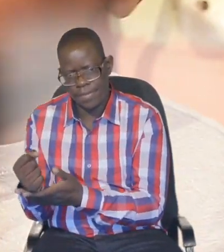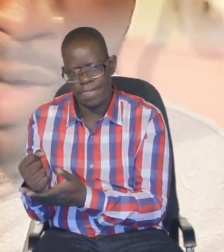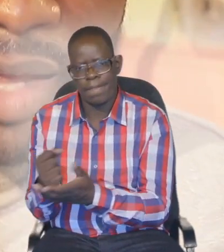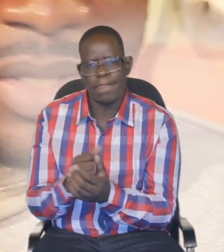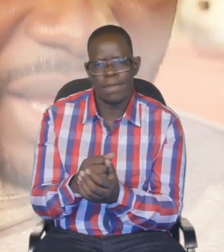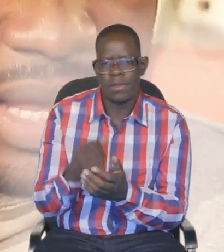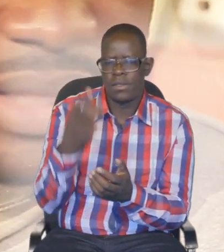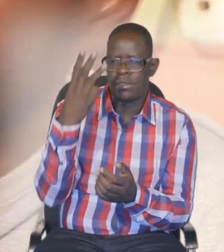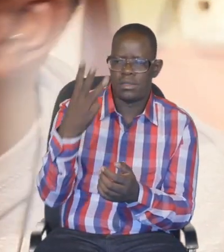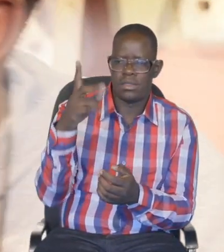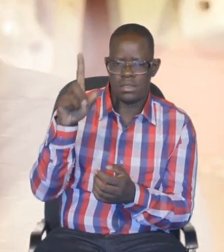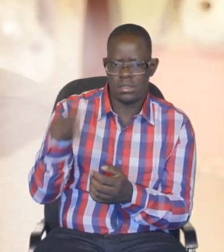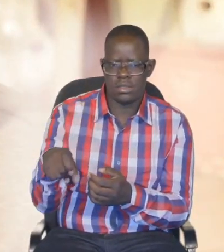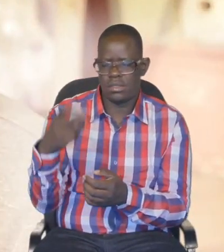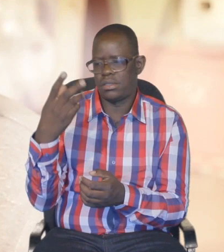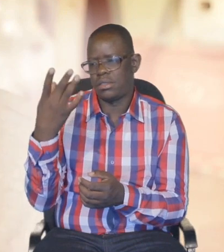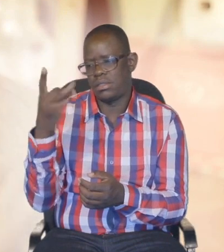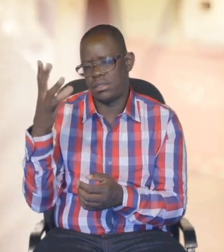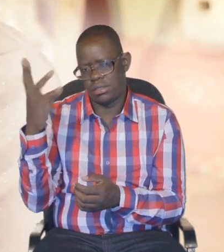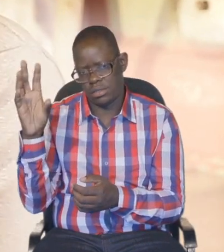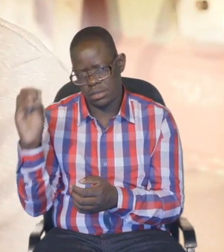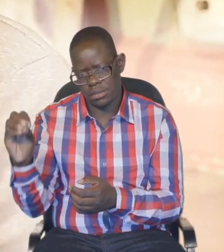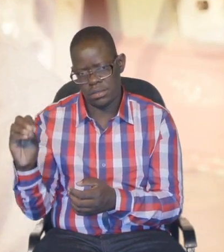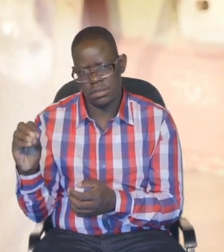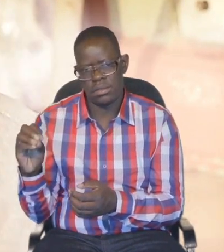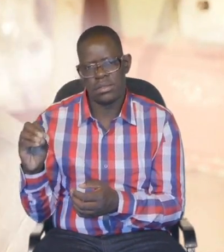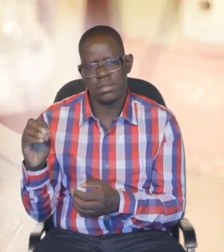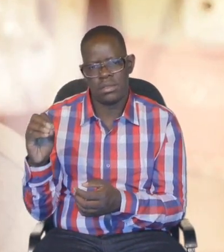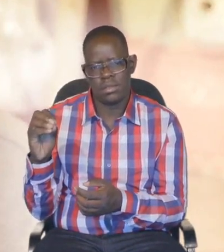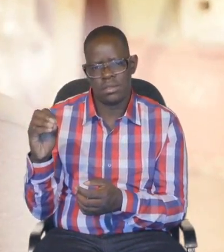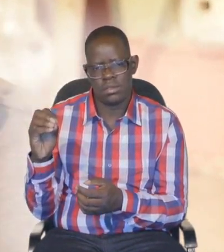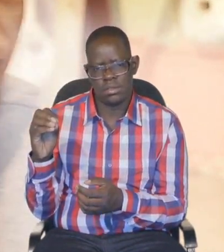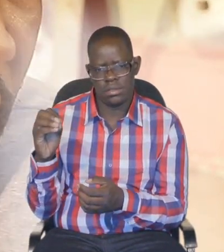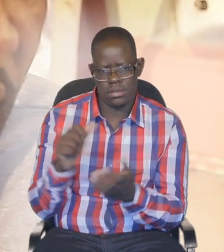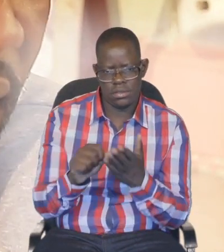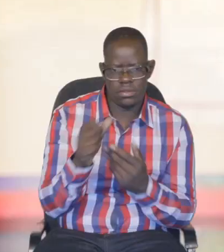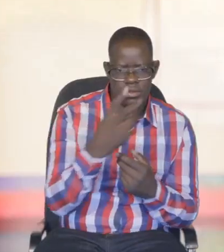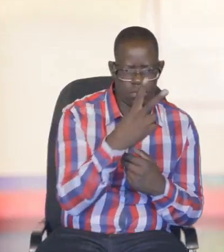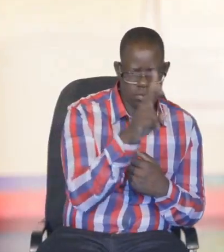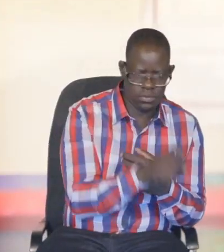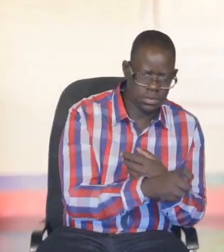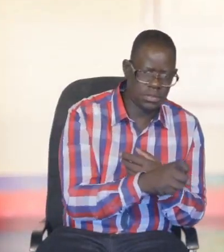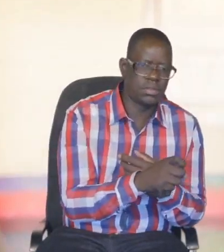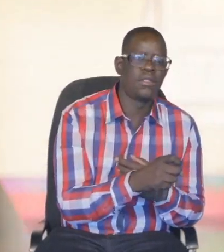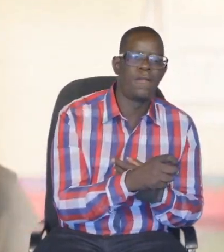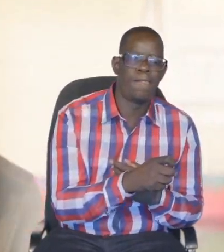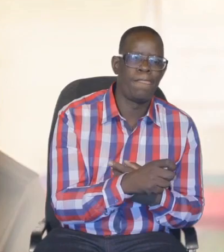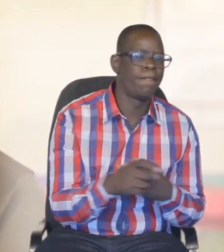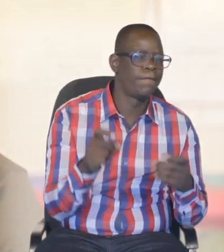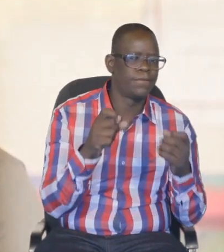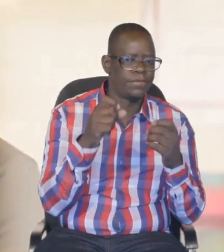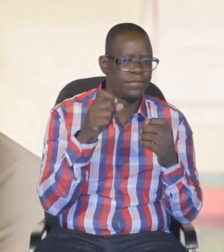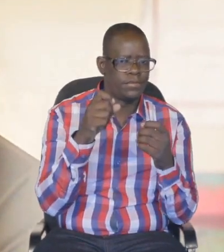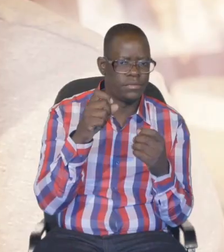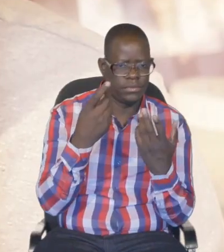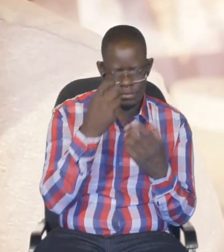case, 3,860. And I think it's good as you only owe your creditors 2,000. I see, it's great. Let me